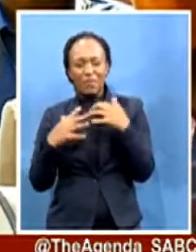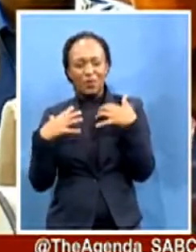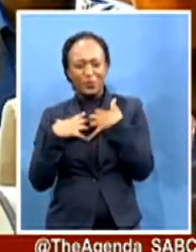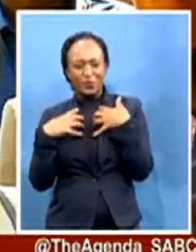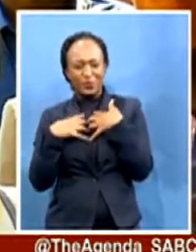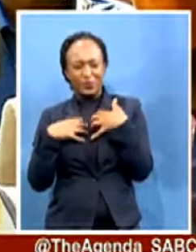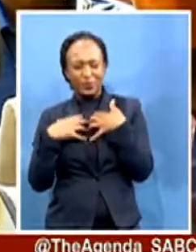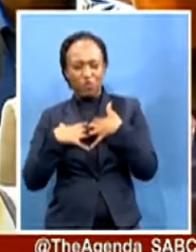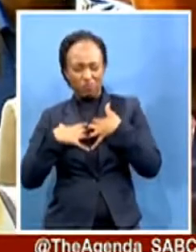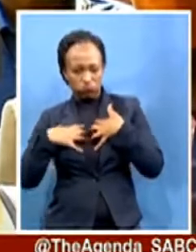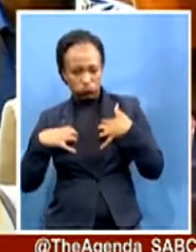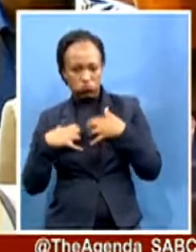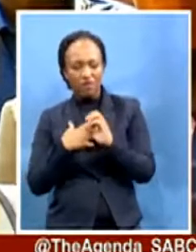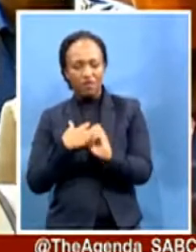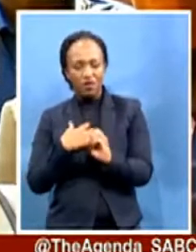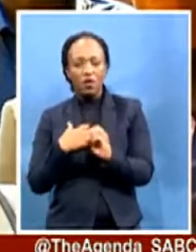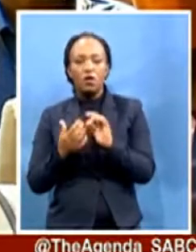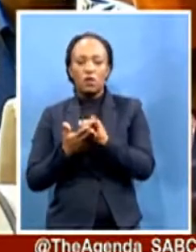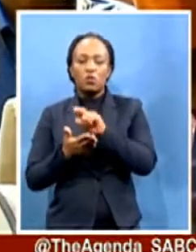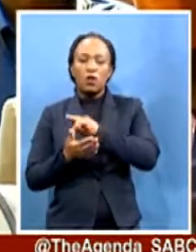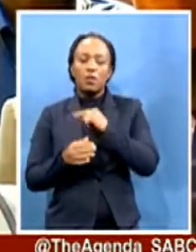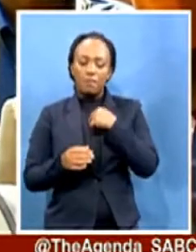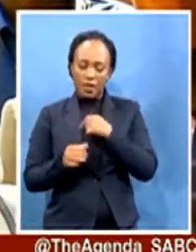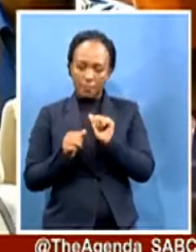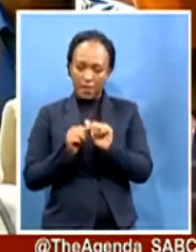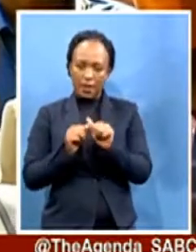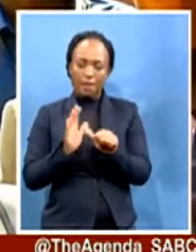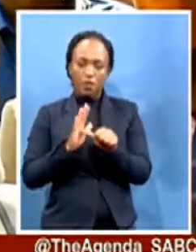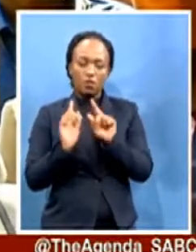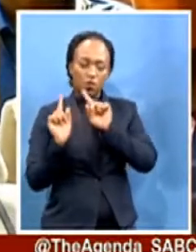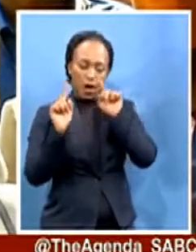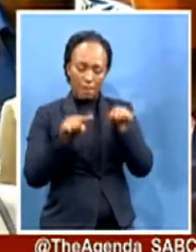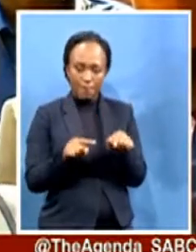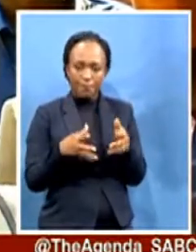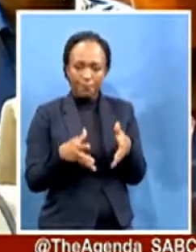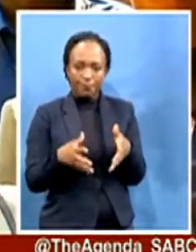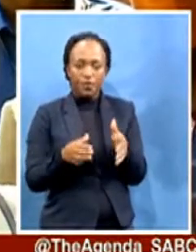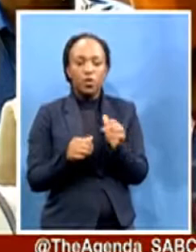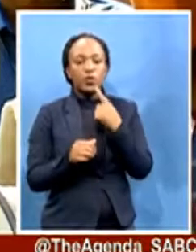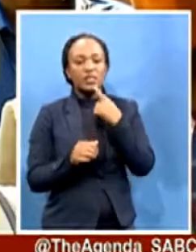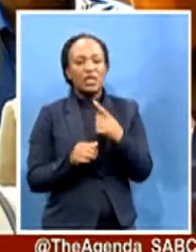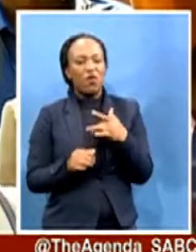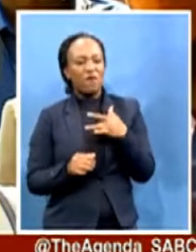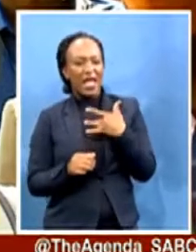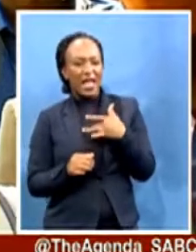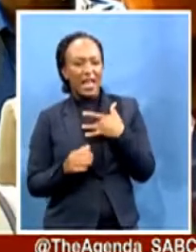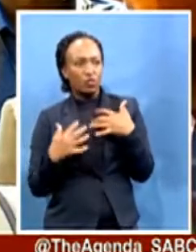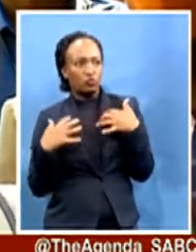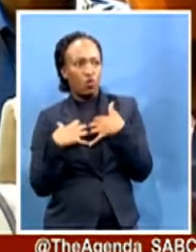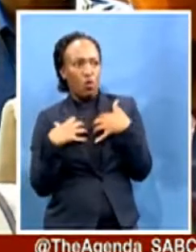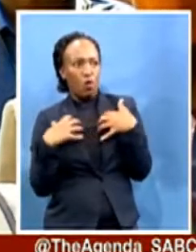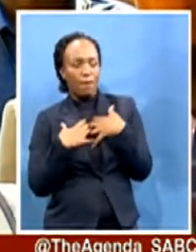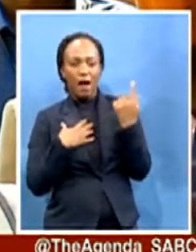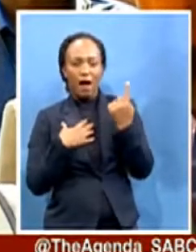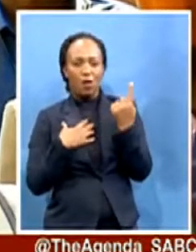it was important that we must come and say to you, don't feel you have got the trauma alone. We are all with you, and we want you